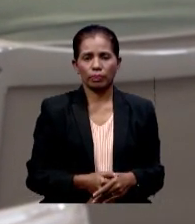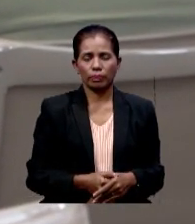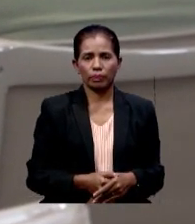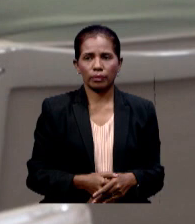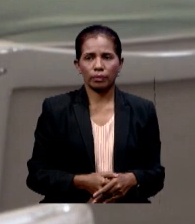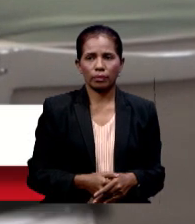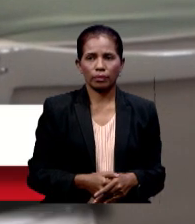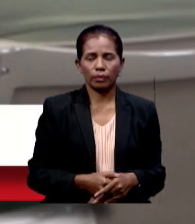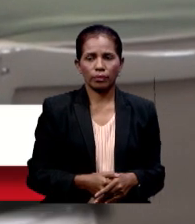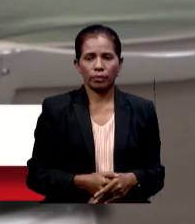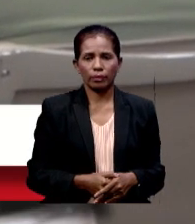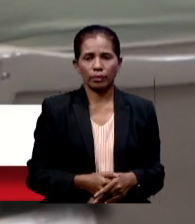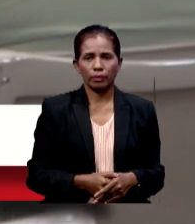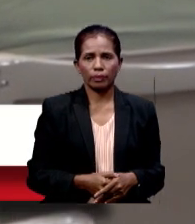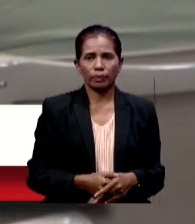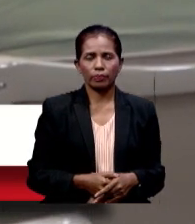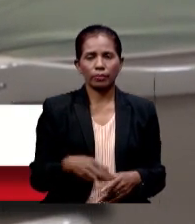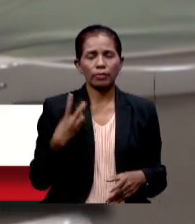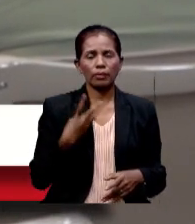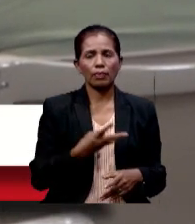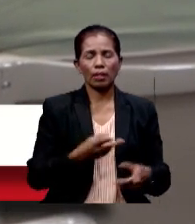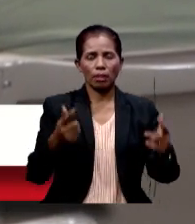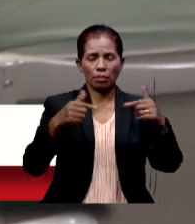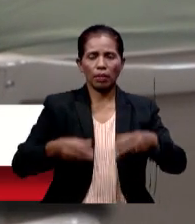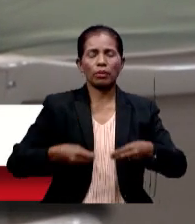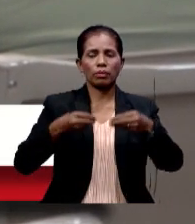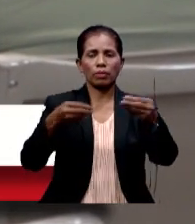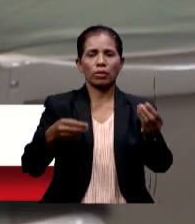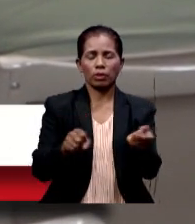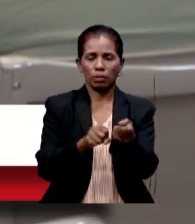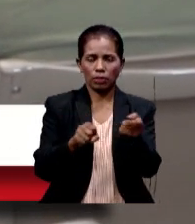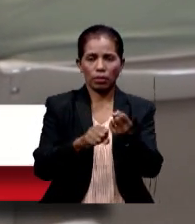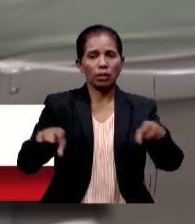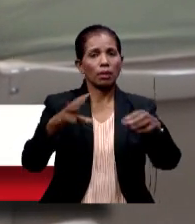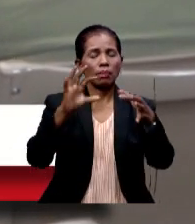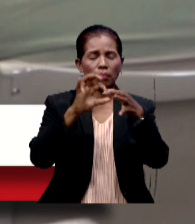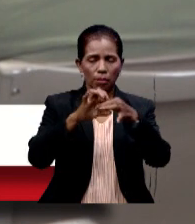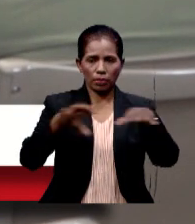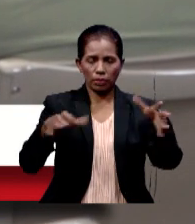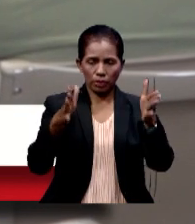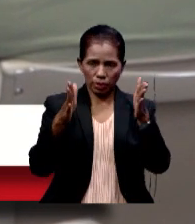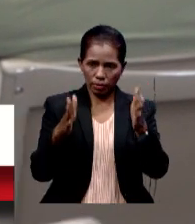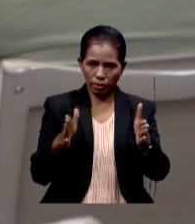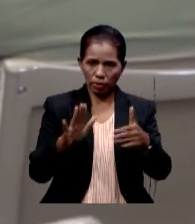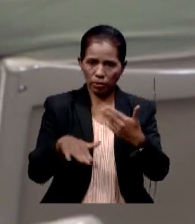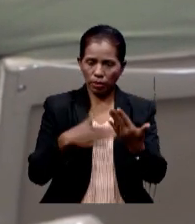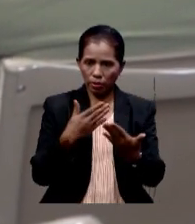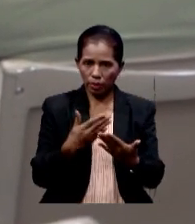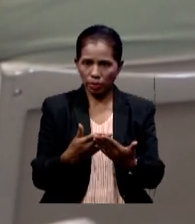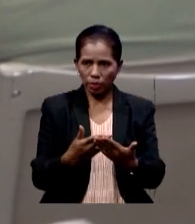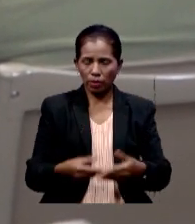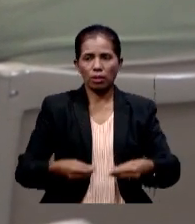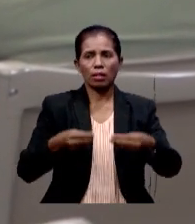this war forward exactly 3 years after the start of the active phase of our